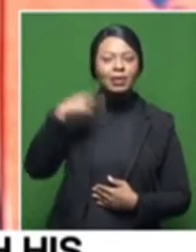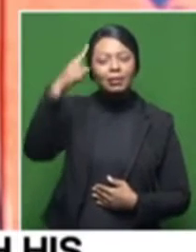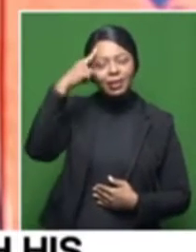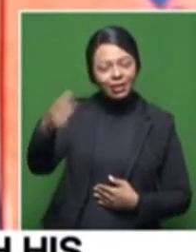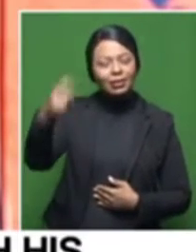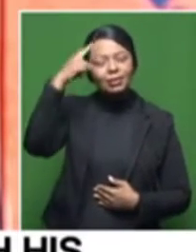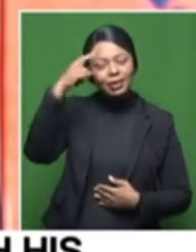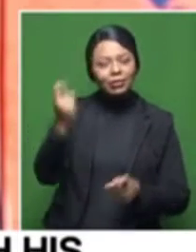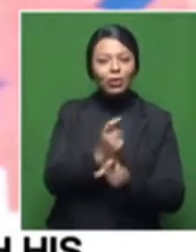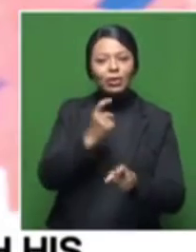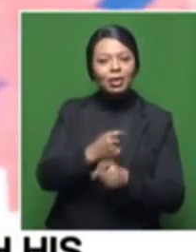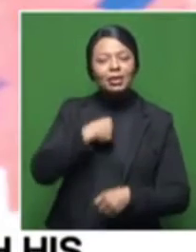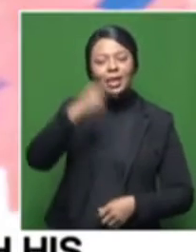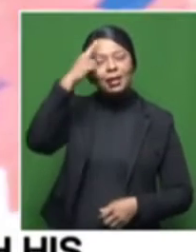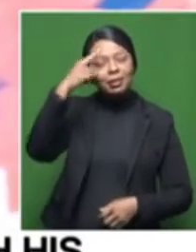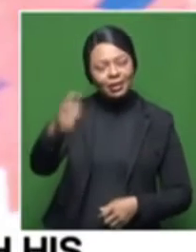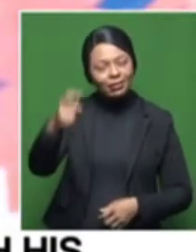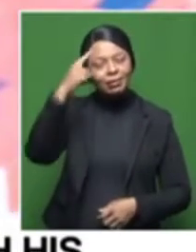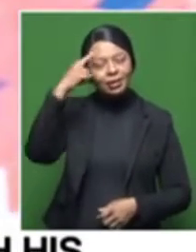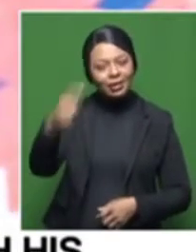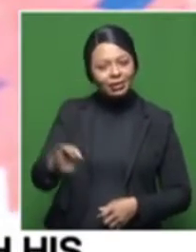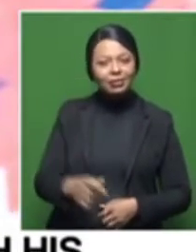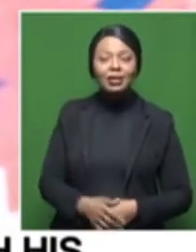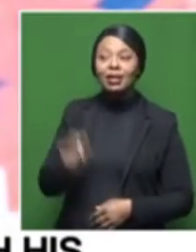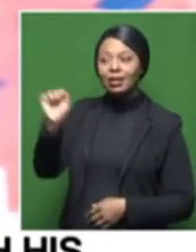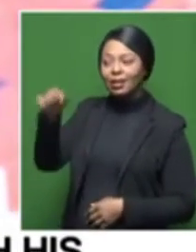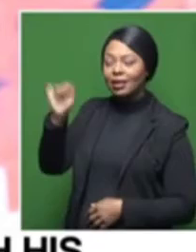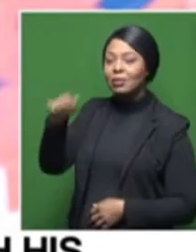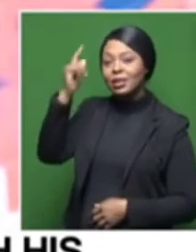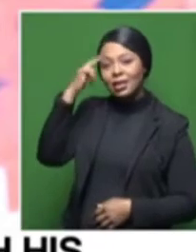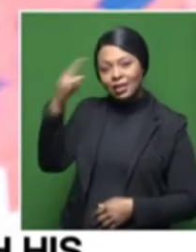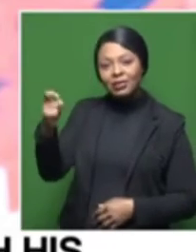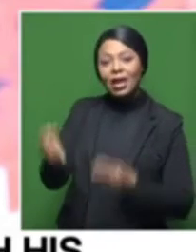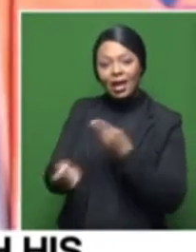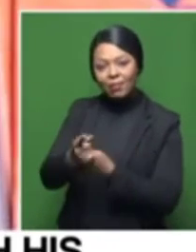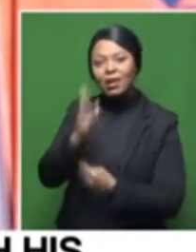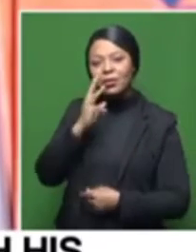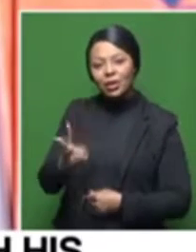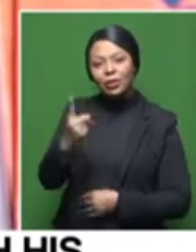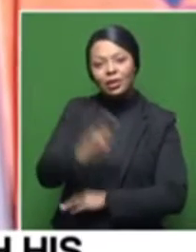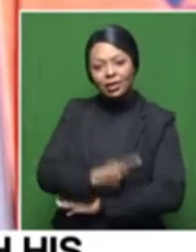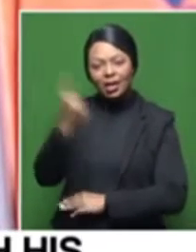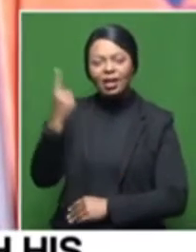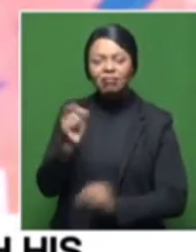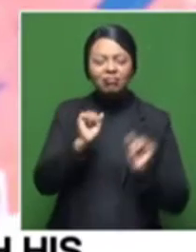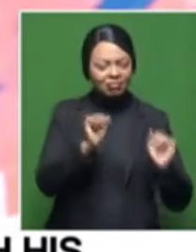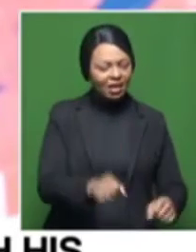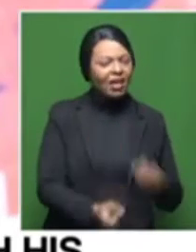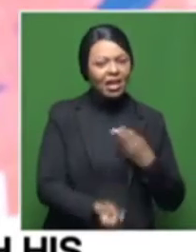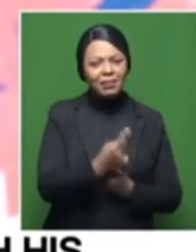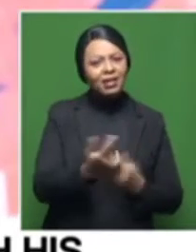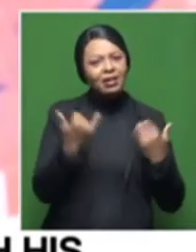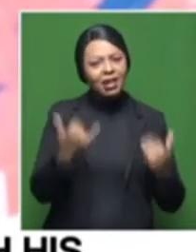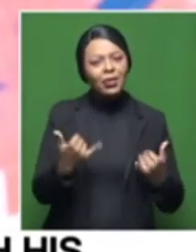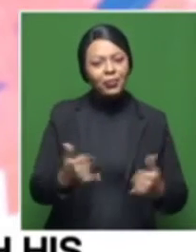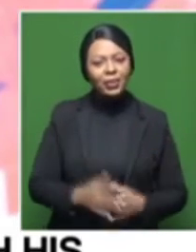Yeah, and I say, nothing beats believing, actually. Listen. Believing that it will happen. Exactly. Yeah. And it is happening. So, And in terms of believing, I